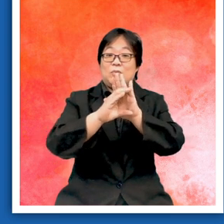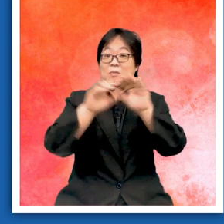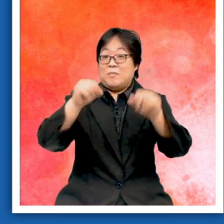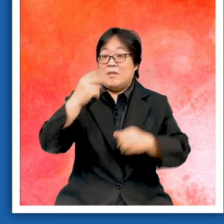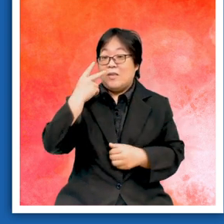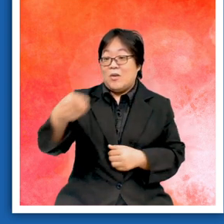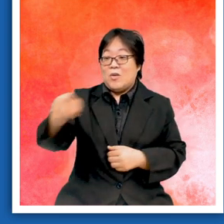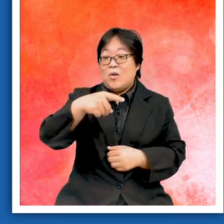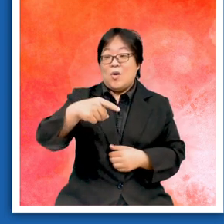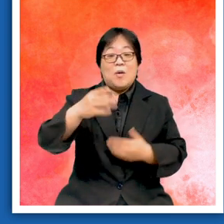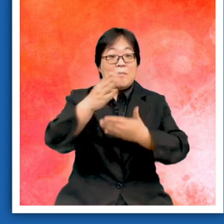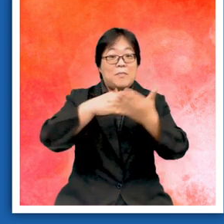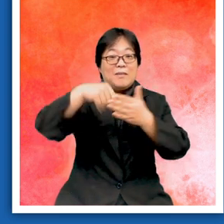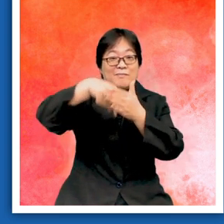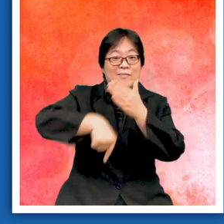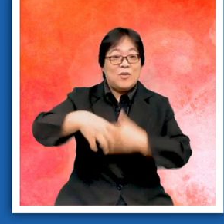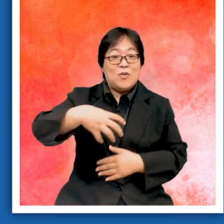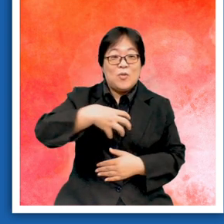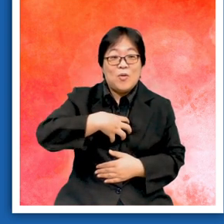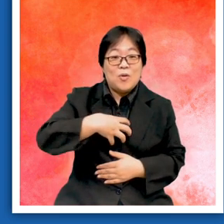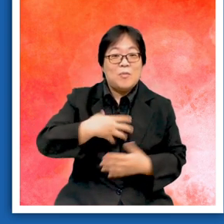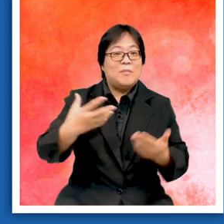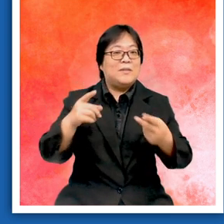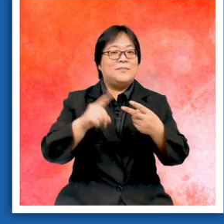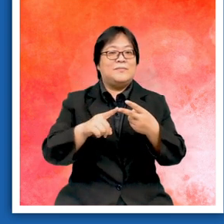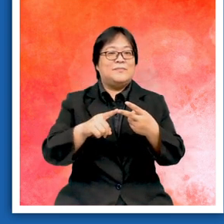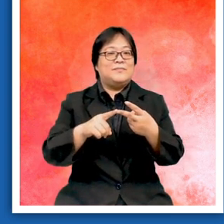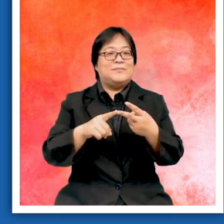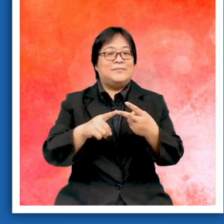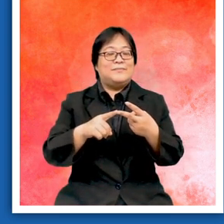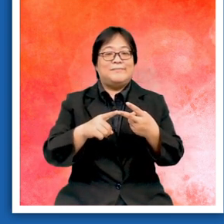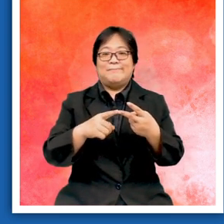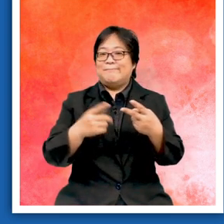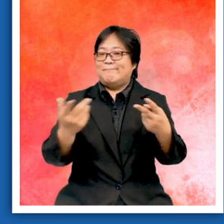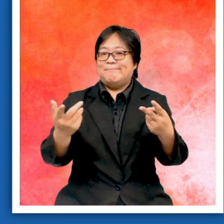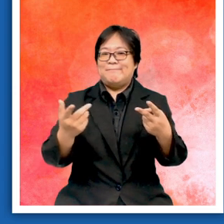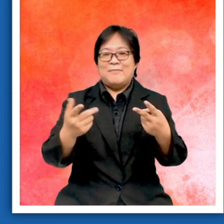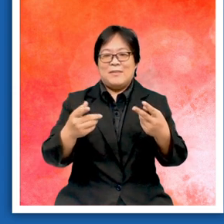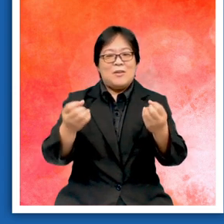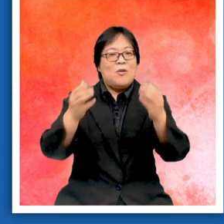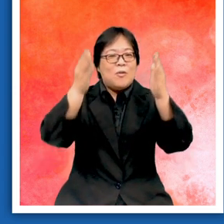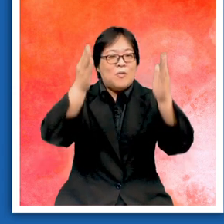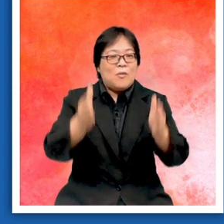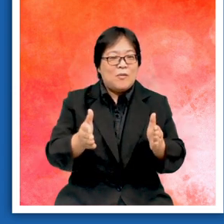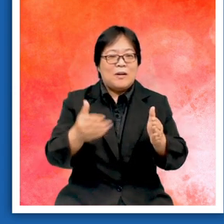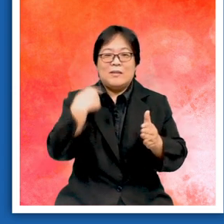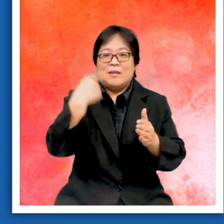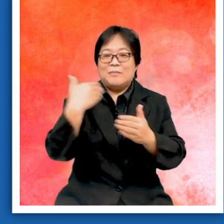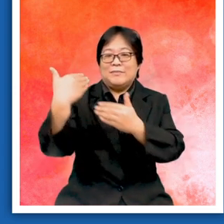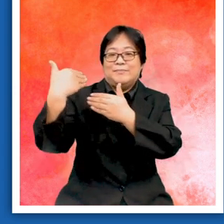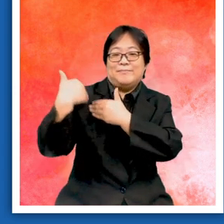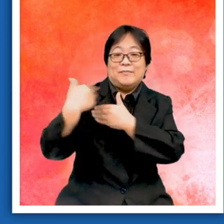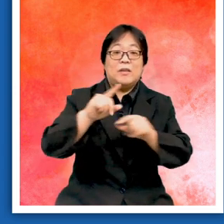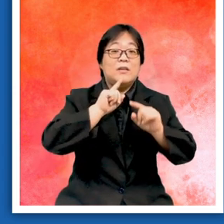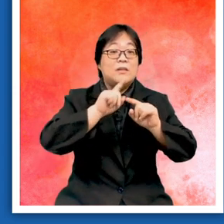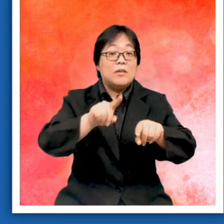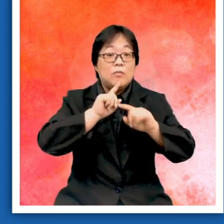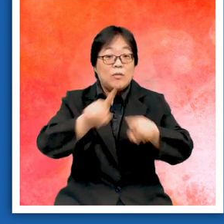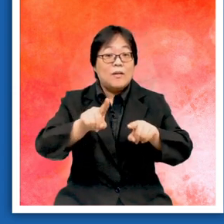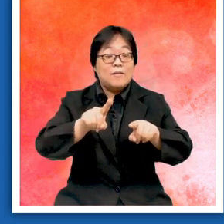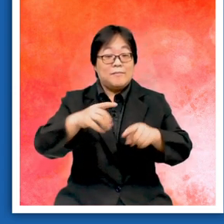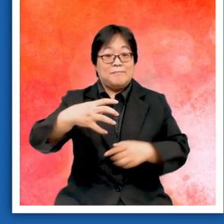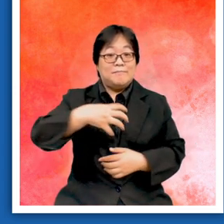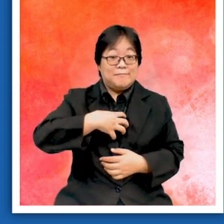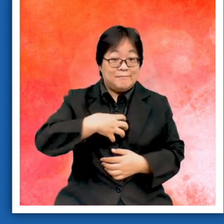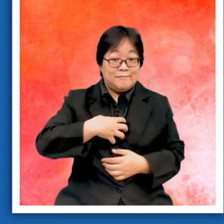For example, you can see the complaint details, who are the person who taking care of